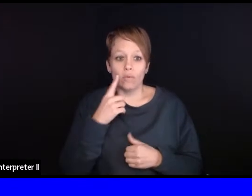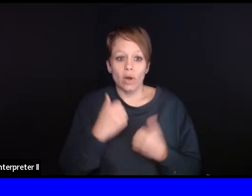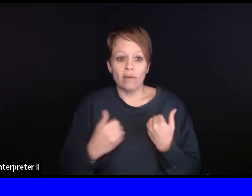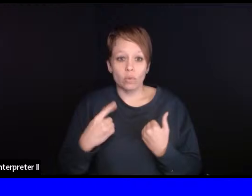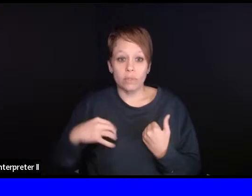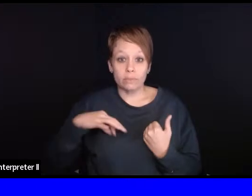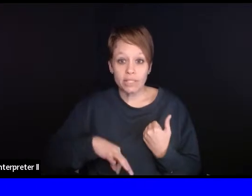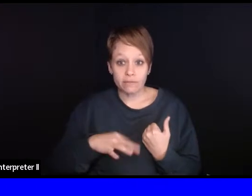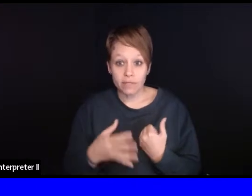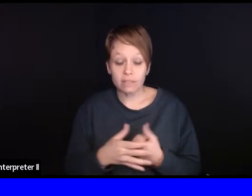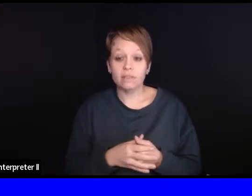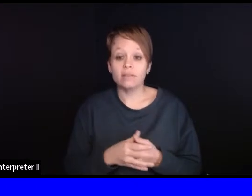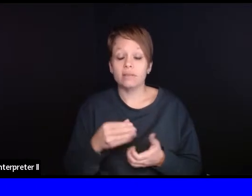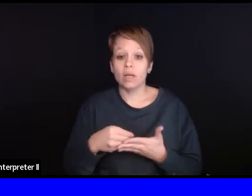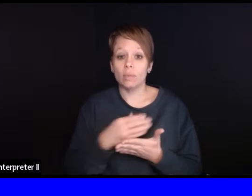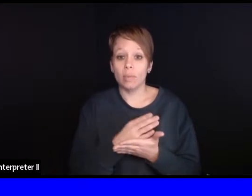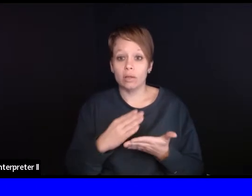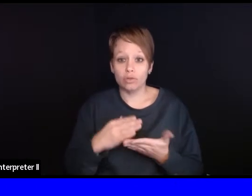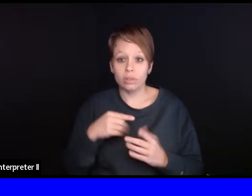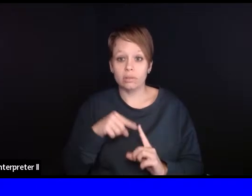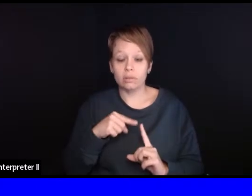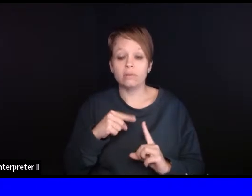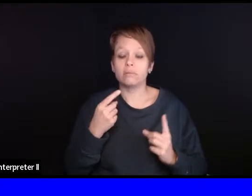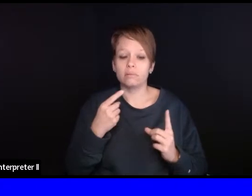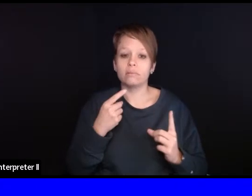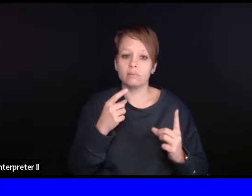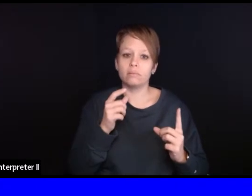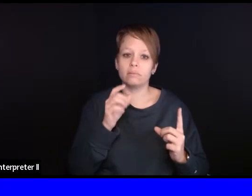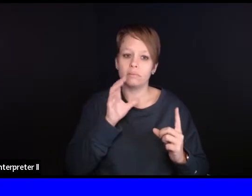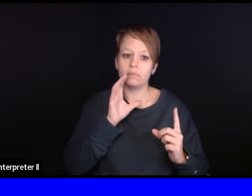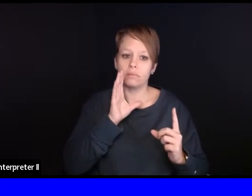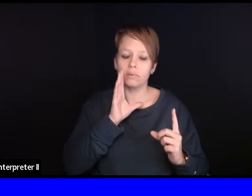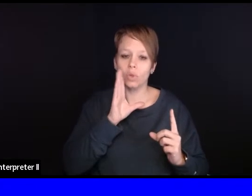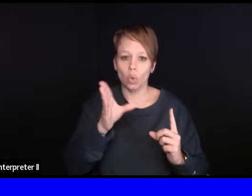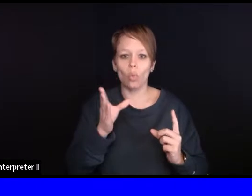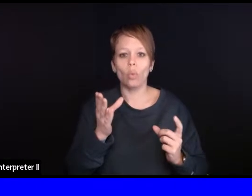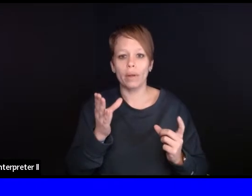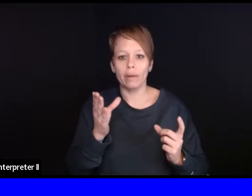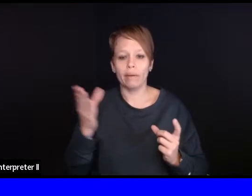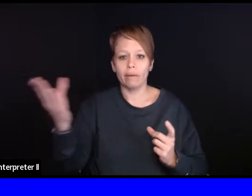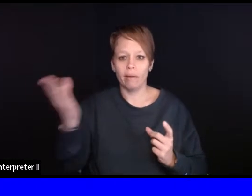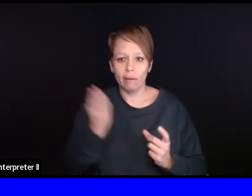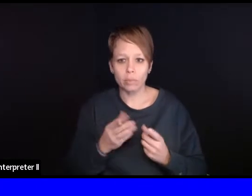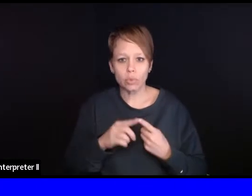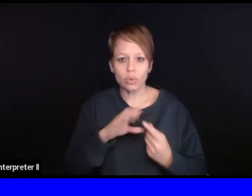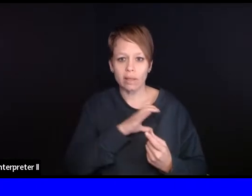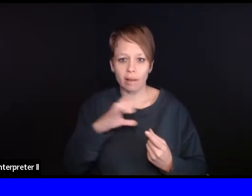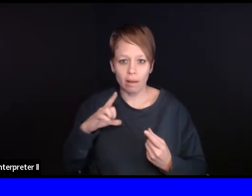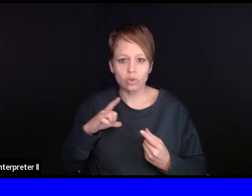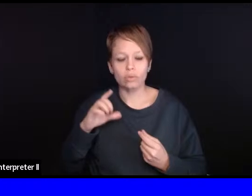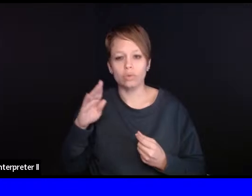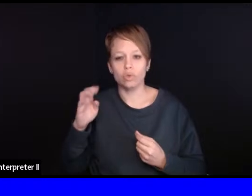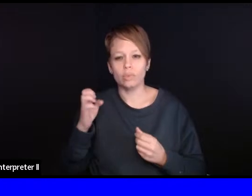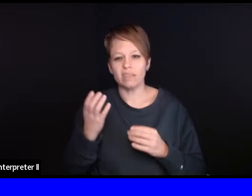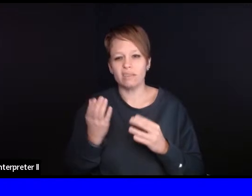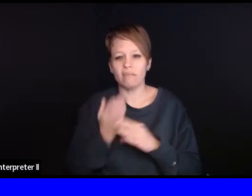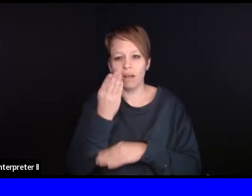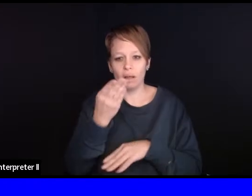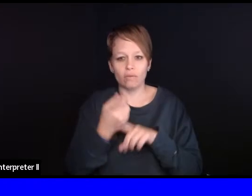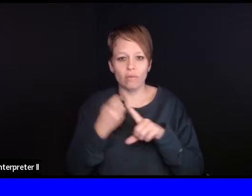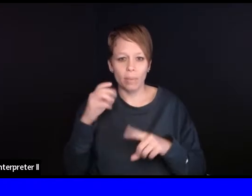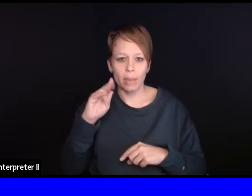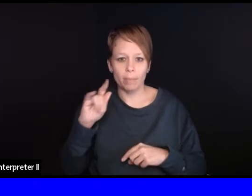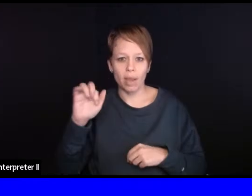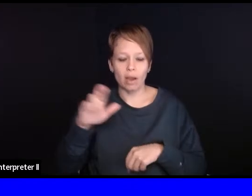the budget is scheduled to come to the council to be filed by the mayor on March 20th. That would be